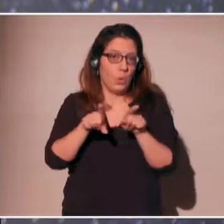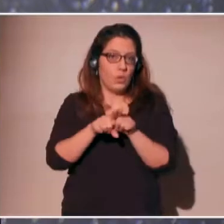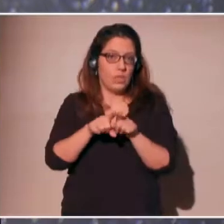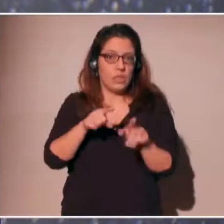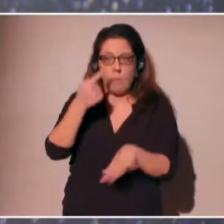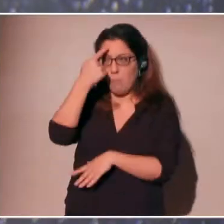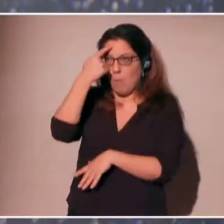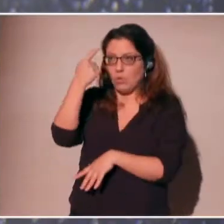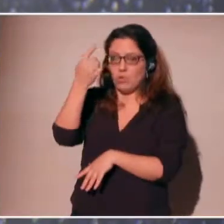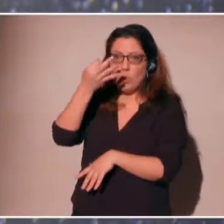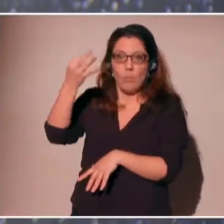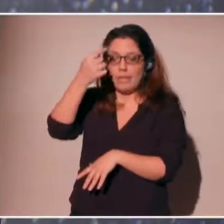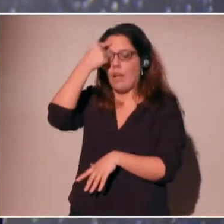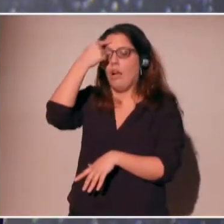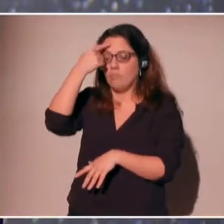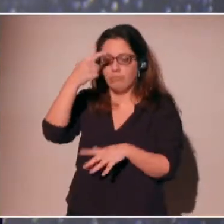more.